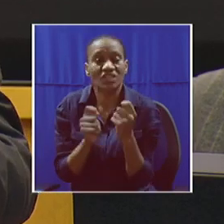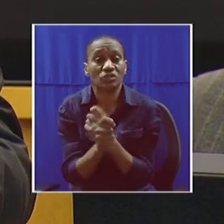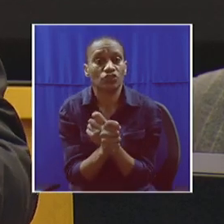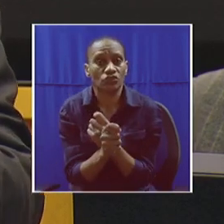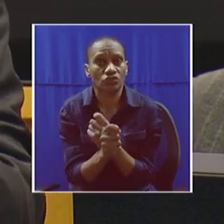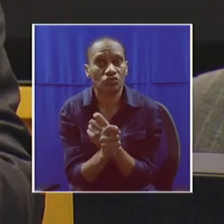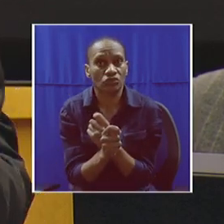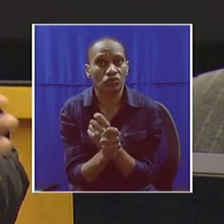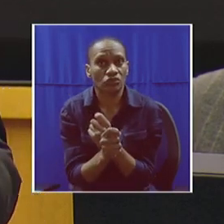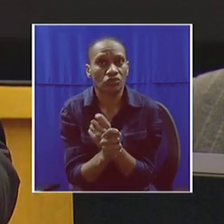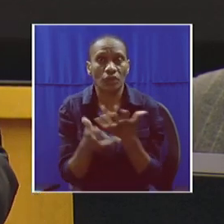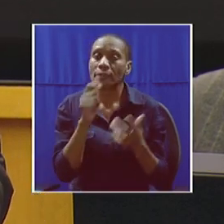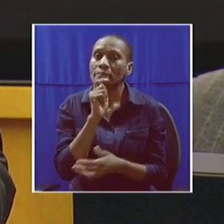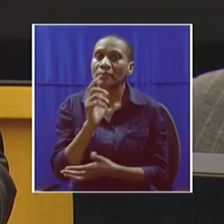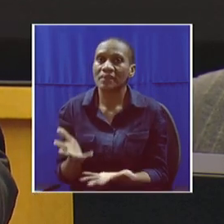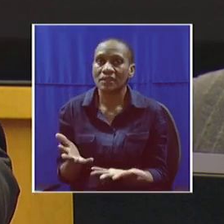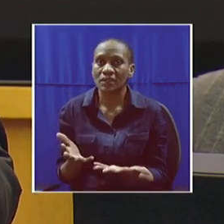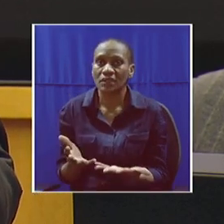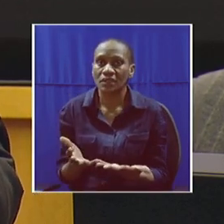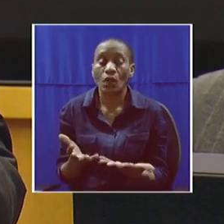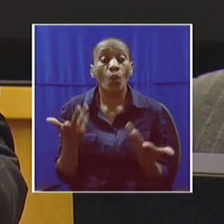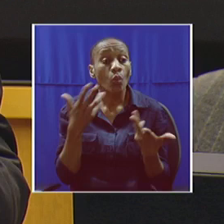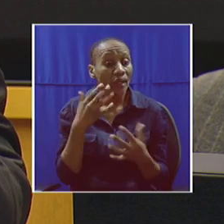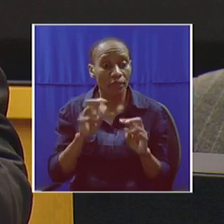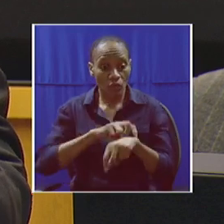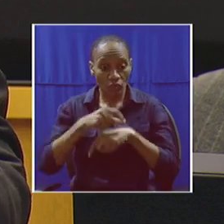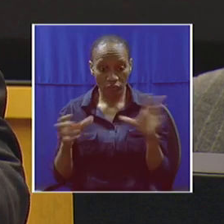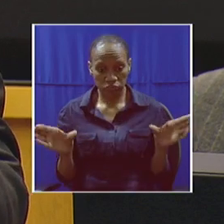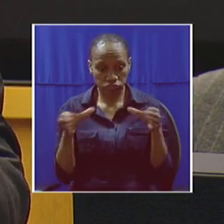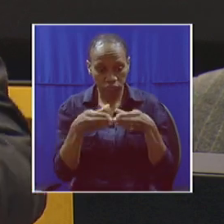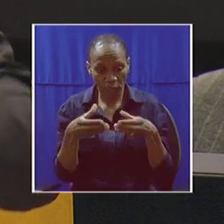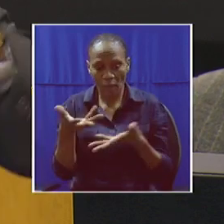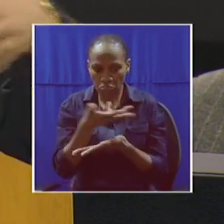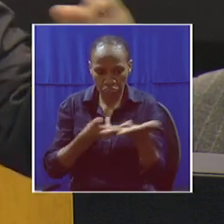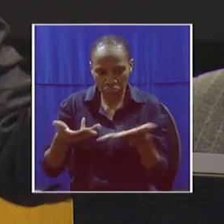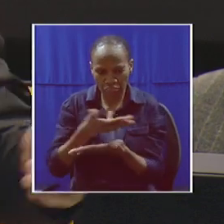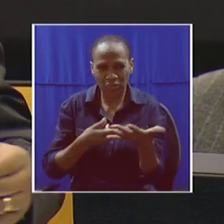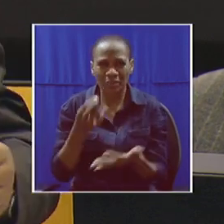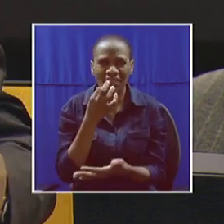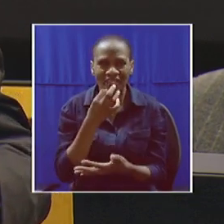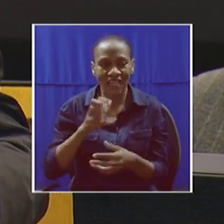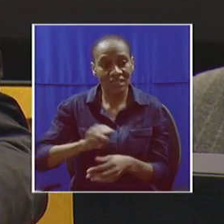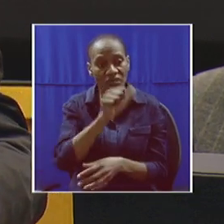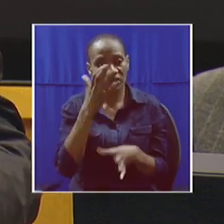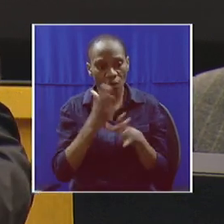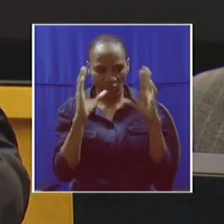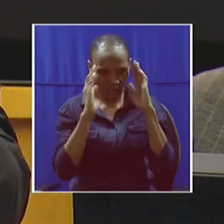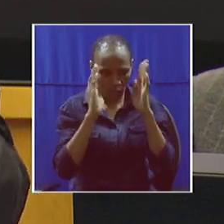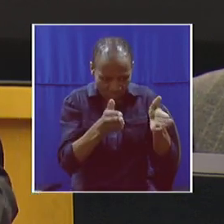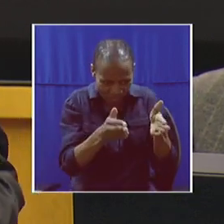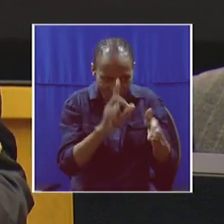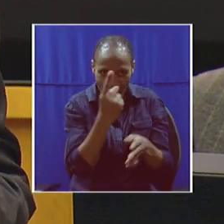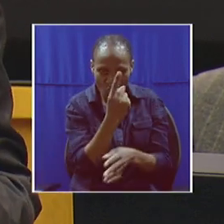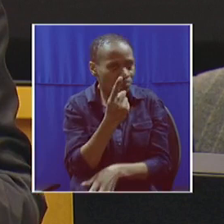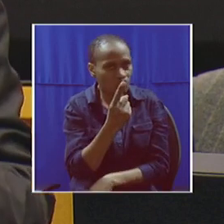that there is nowhere in the indal convention where we should move like a pangular from one extreme to the other so